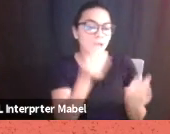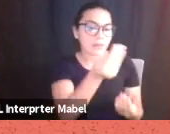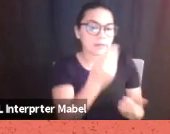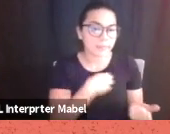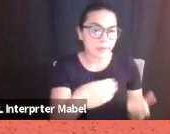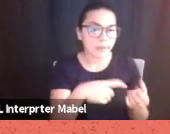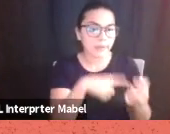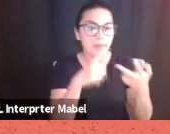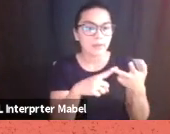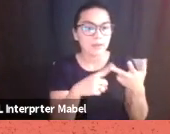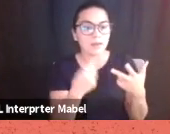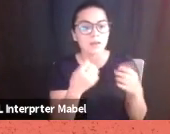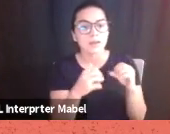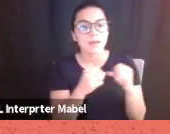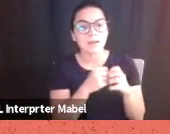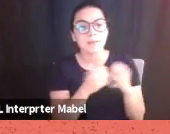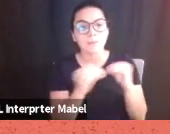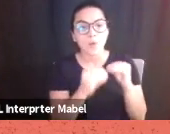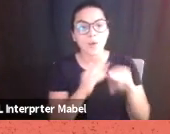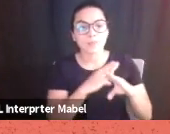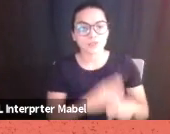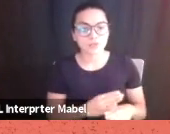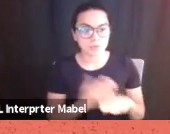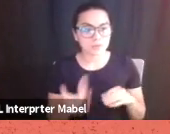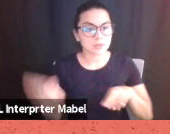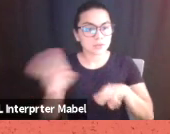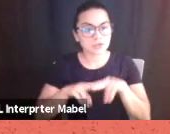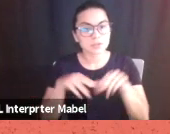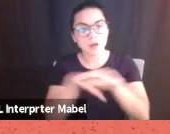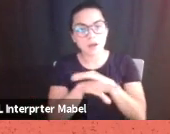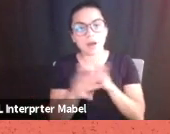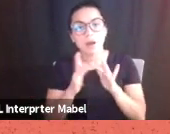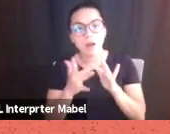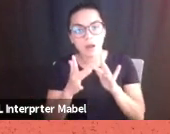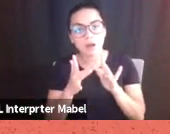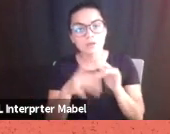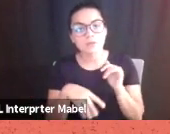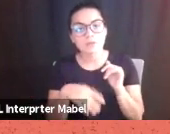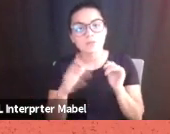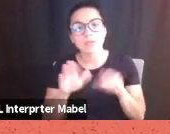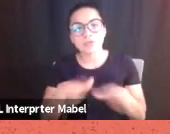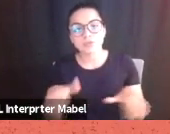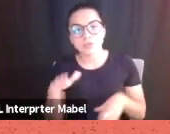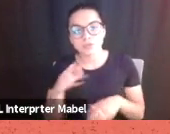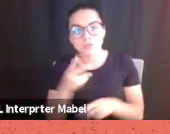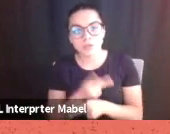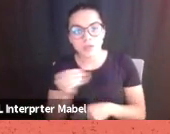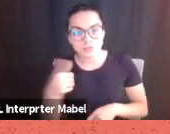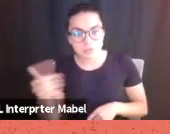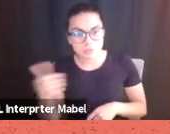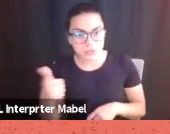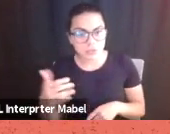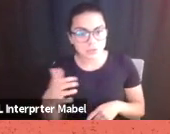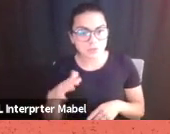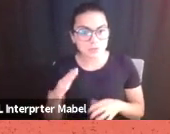they wanted increased online and virtual accessibility of resources. In community, they also wanted to address the root causes of